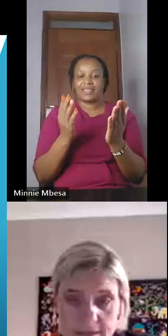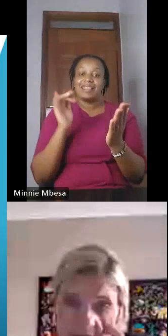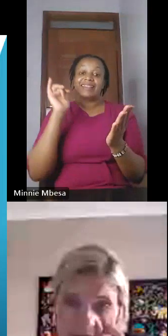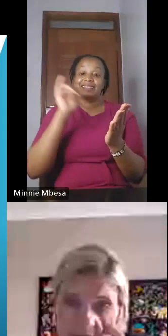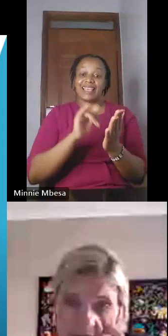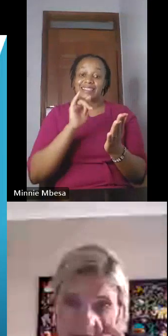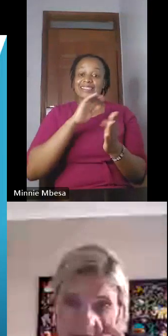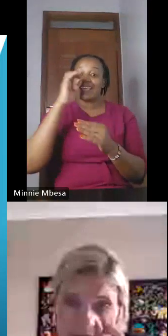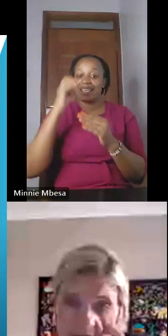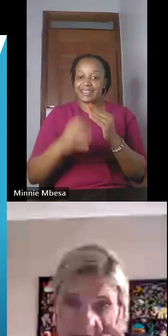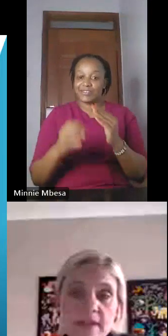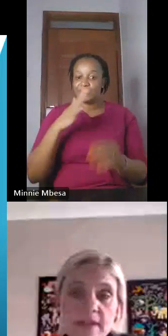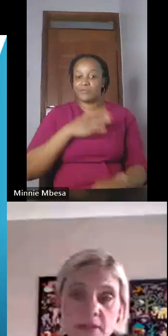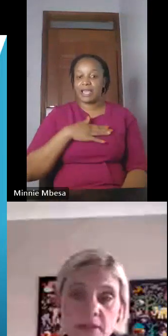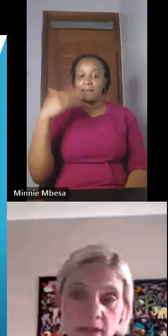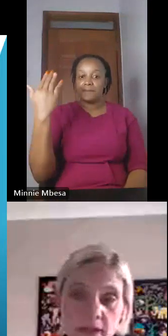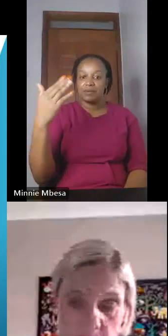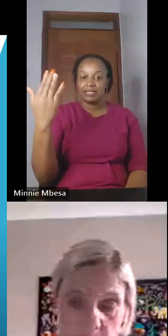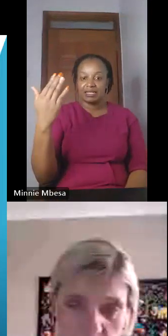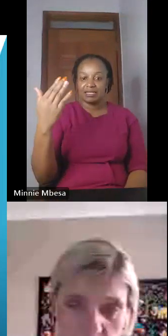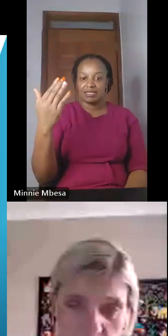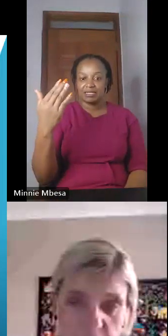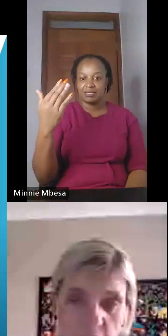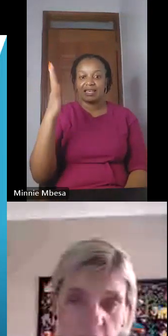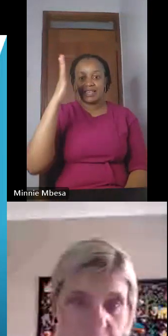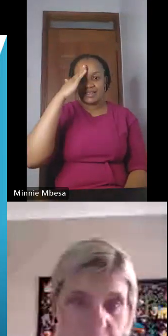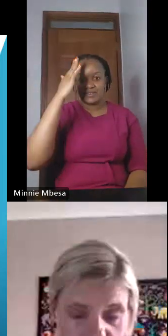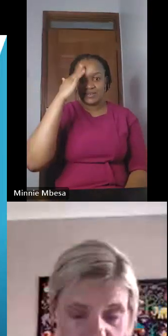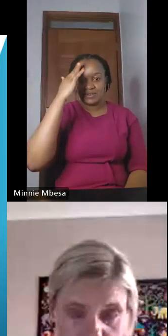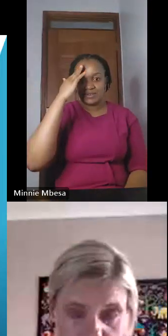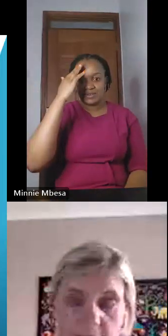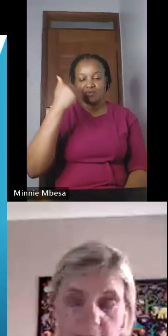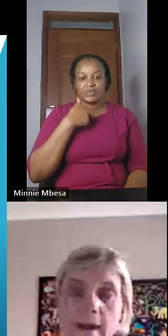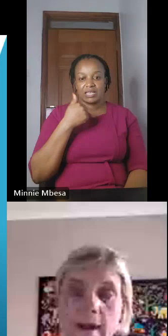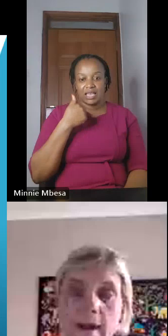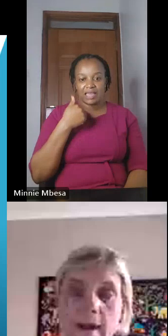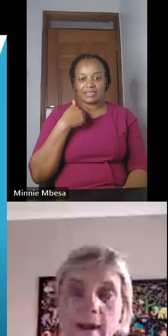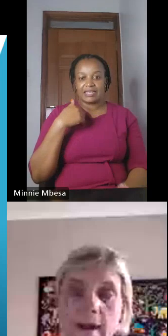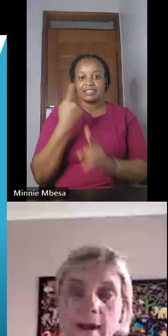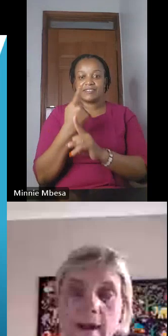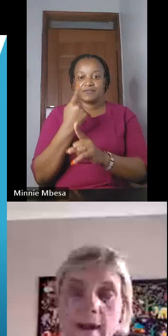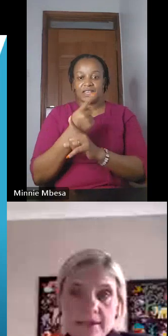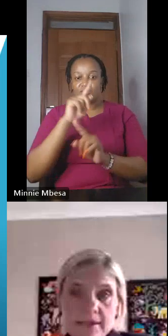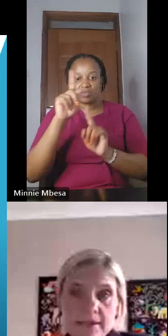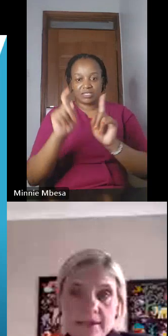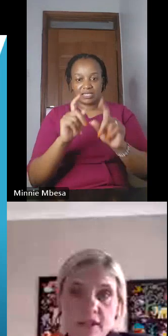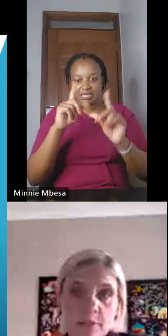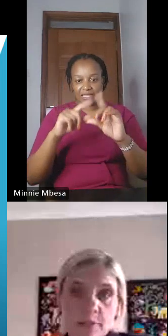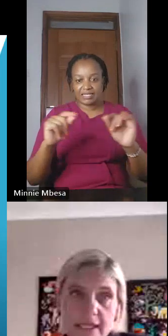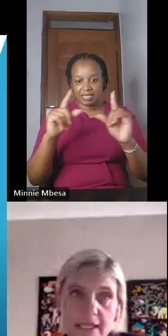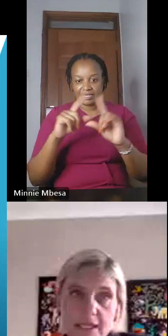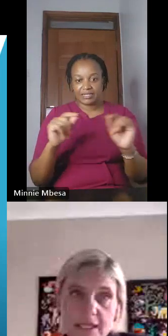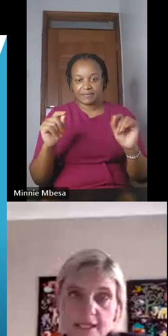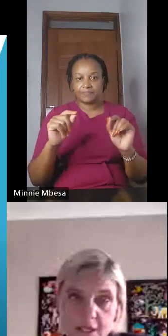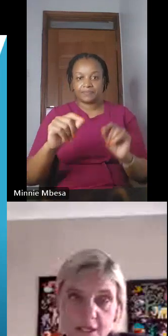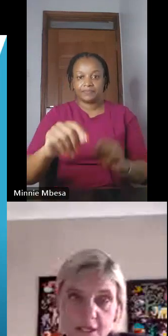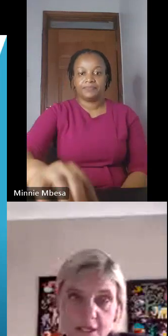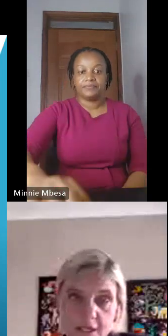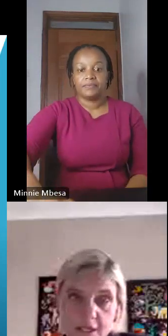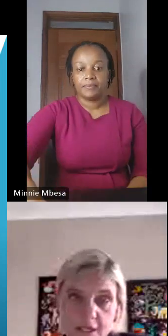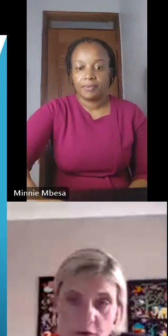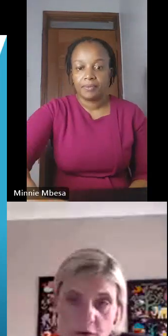my presentation. I know that there are a number of questions on the chat. I'm going to, Mel, I'll just ask that we keep the